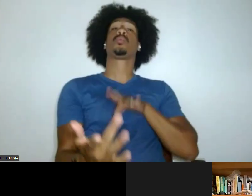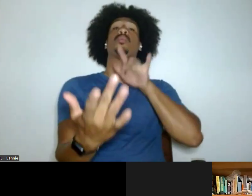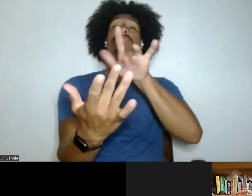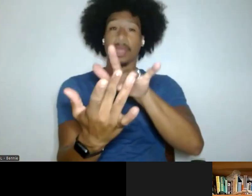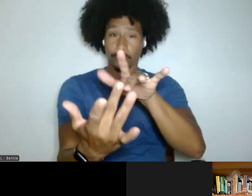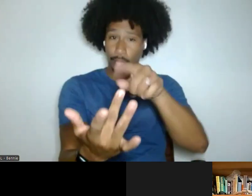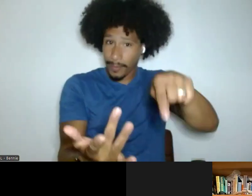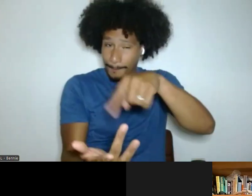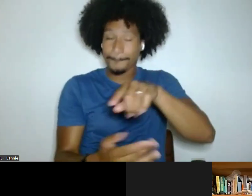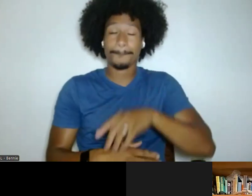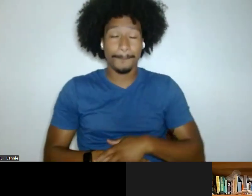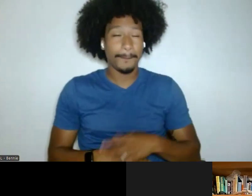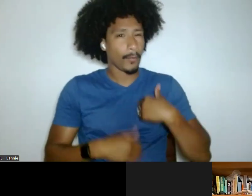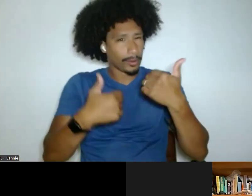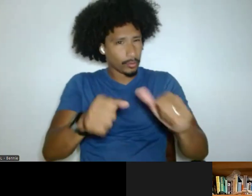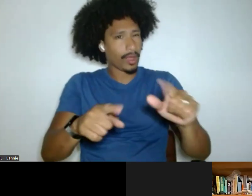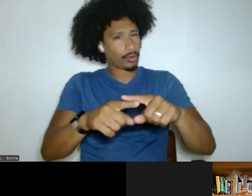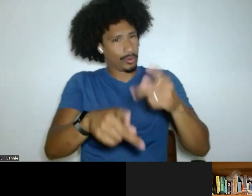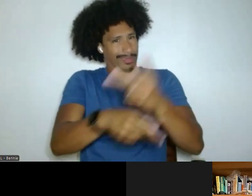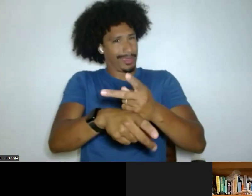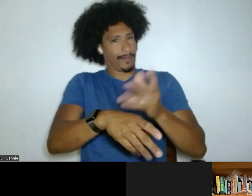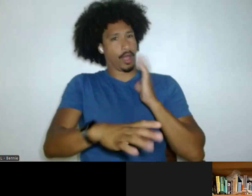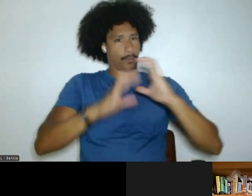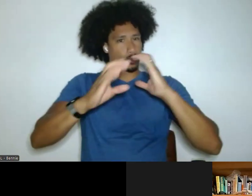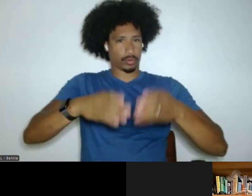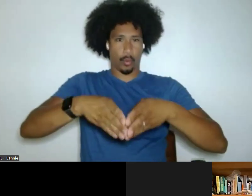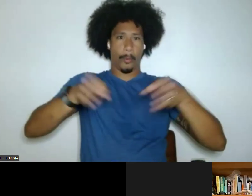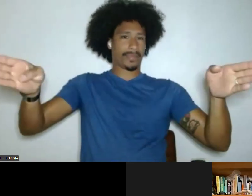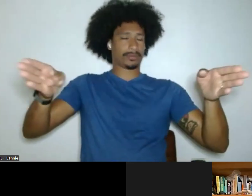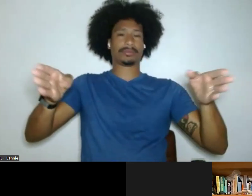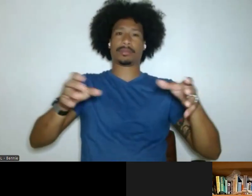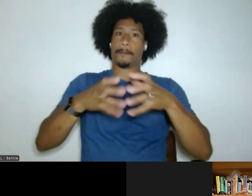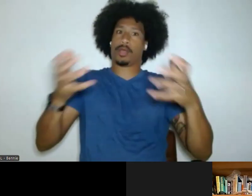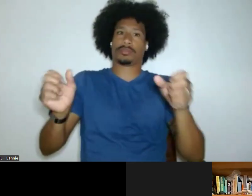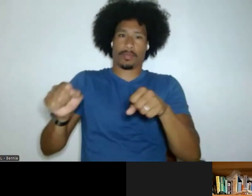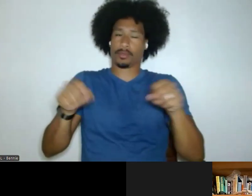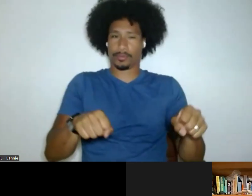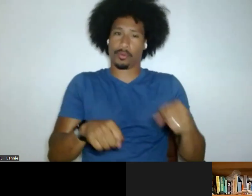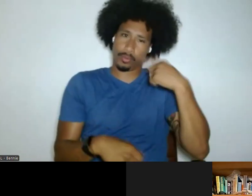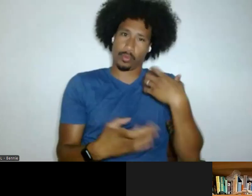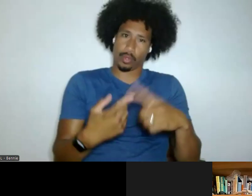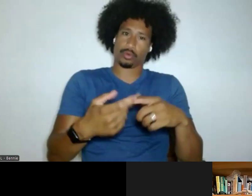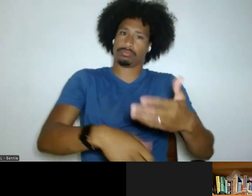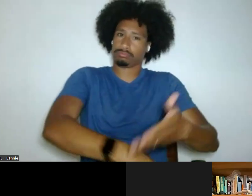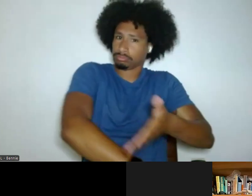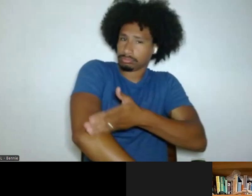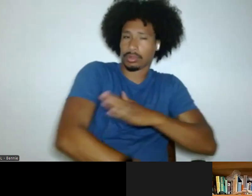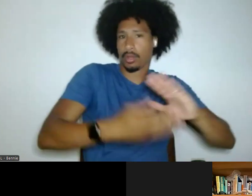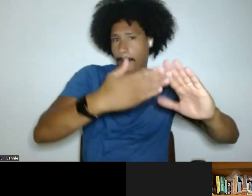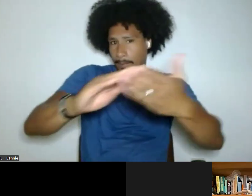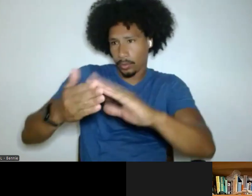It's we try to keep it as open as possible in that way. We want to make it a community thing. We want to make it something